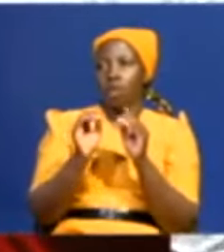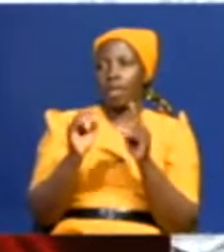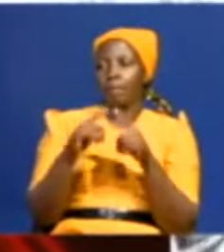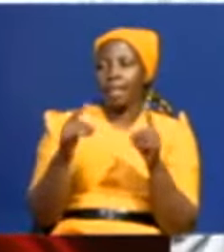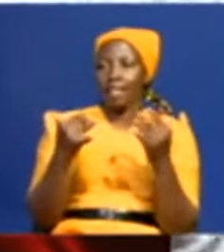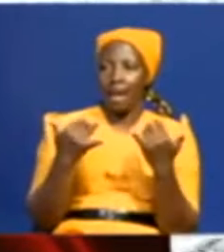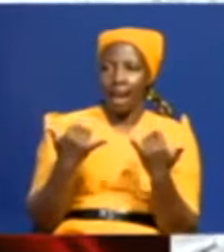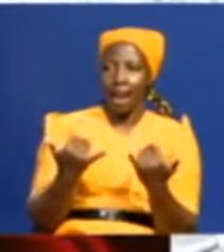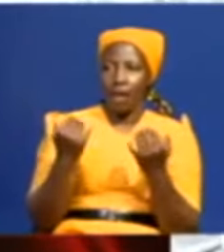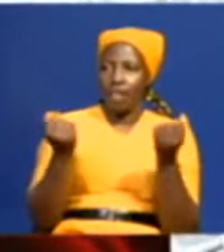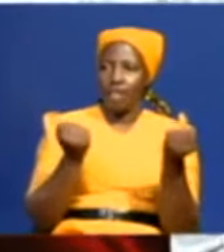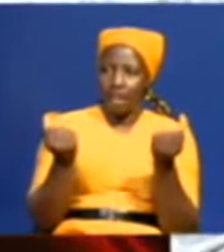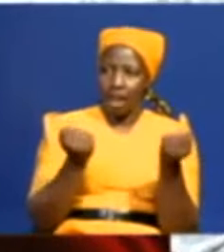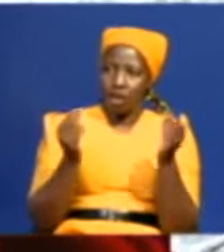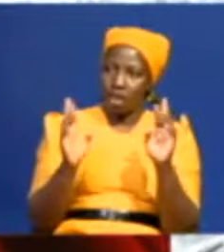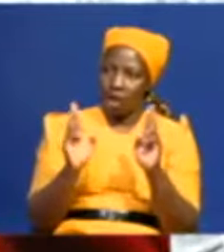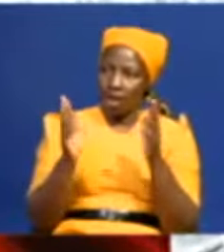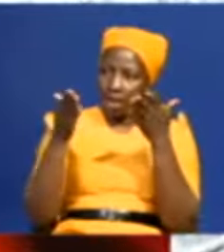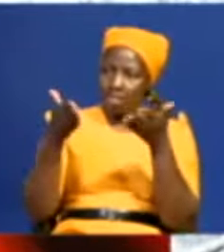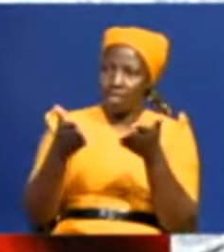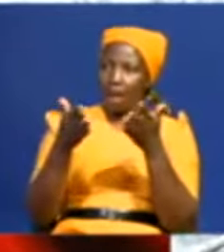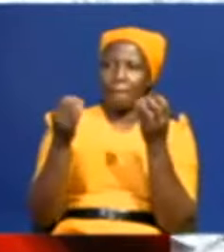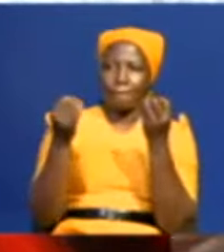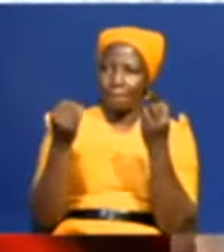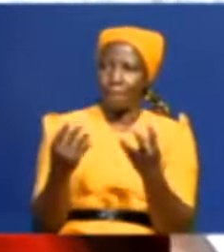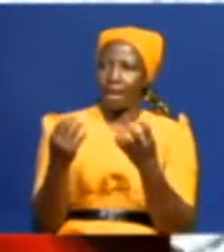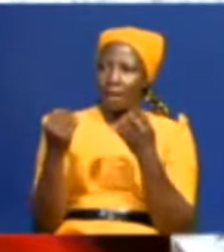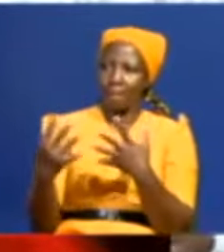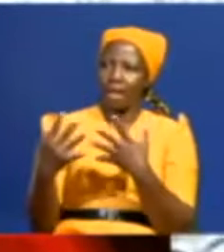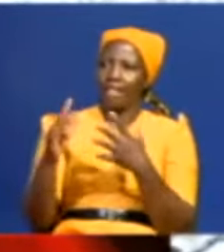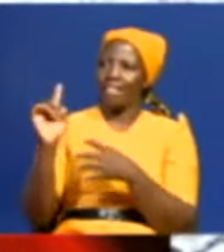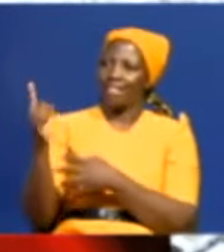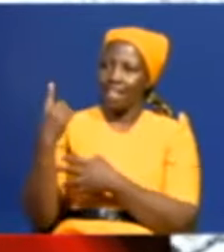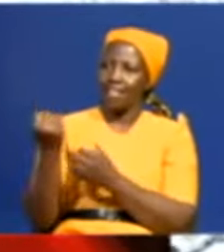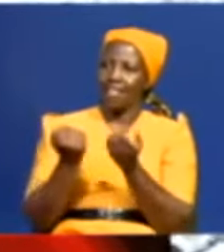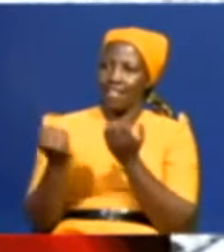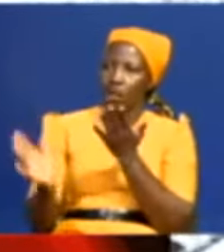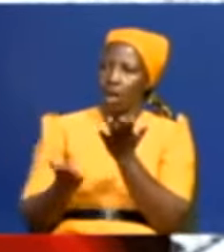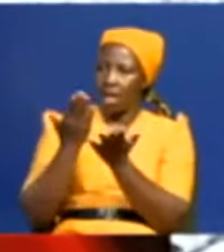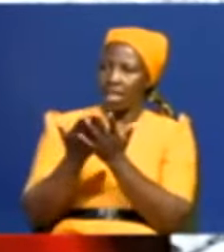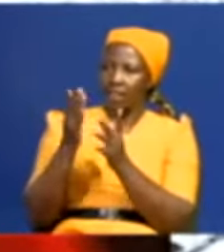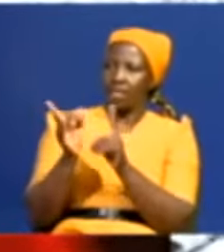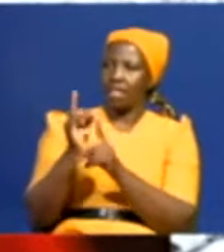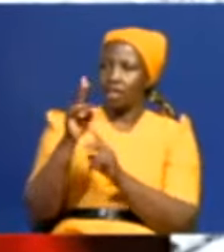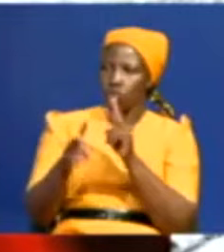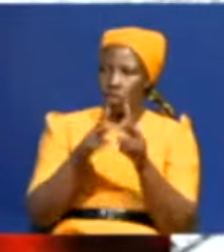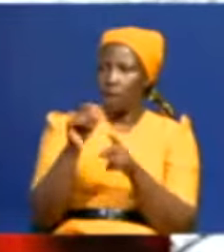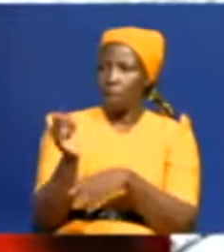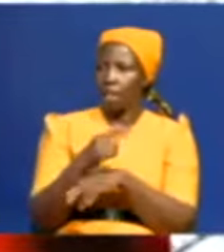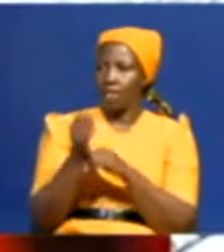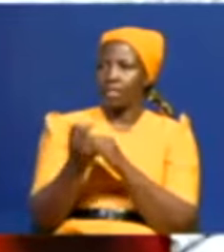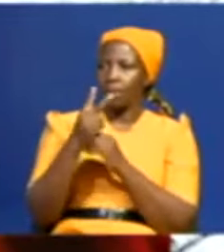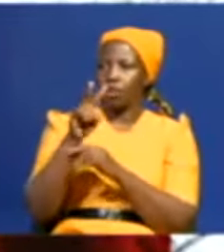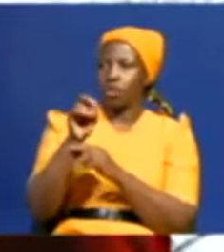present, vehicles are already here in their numbers. The first one was here on 22nd of December